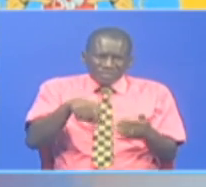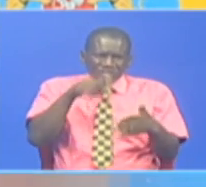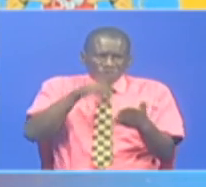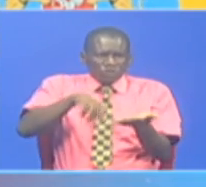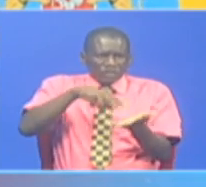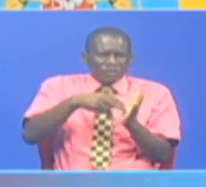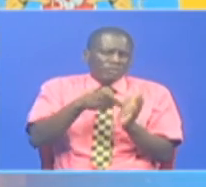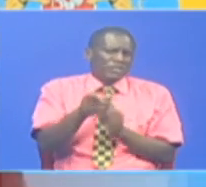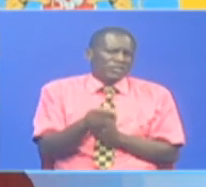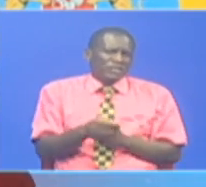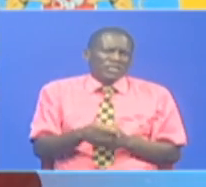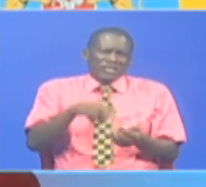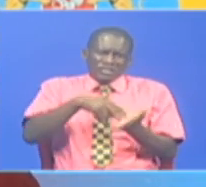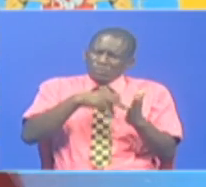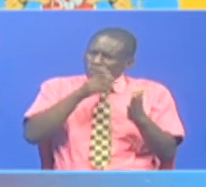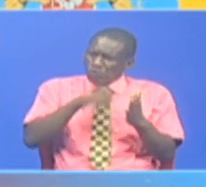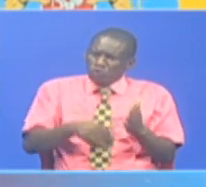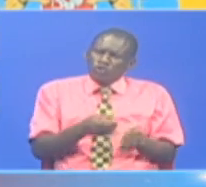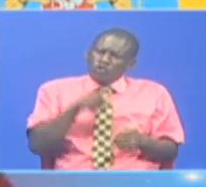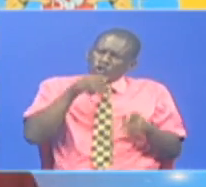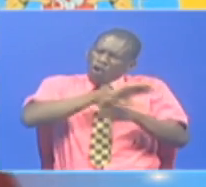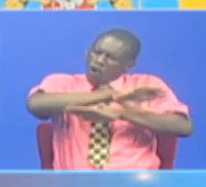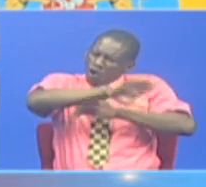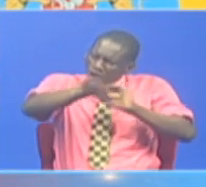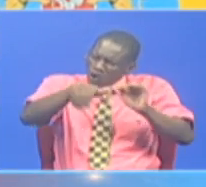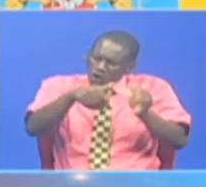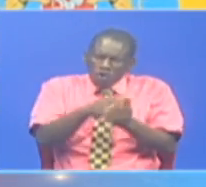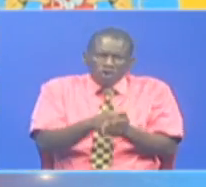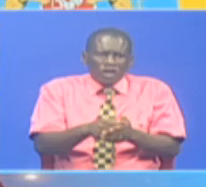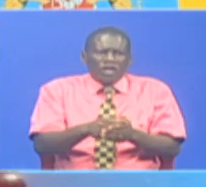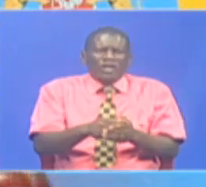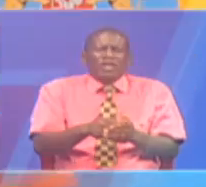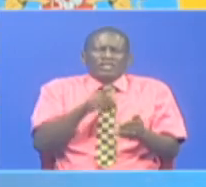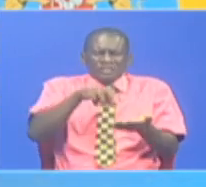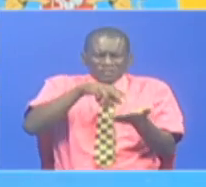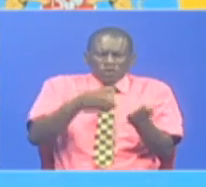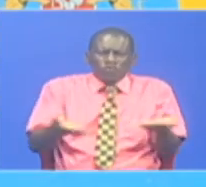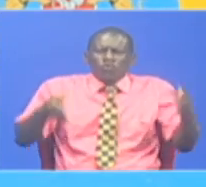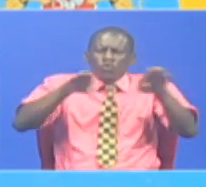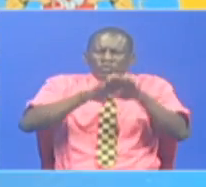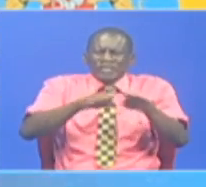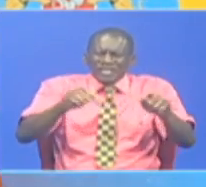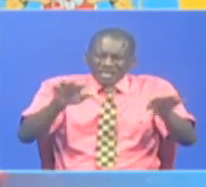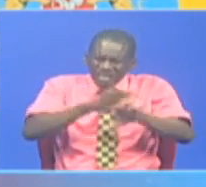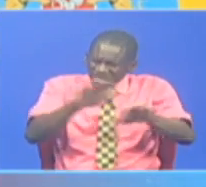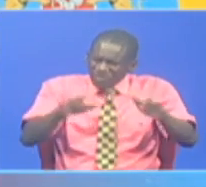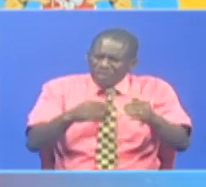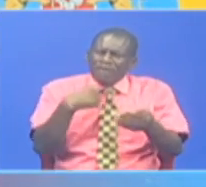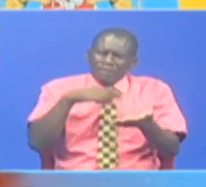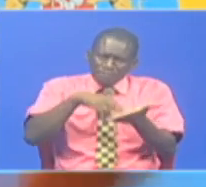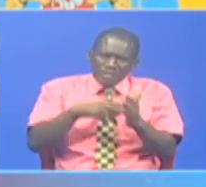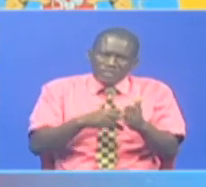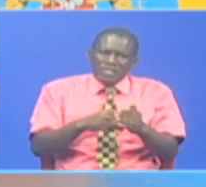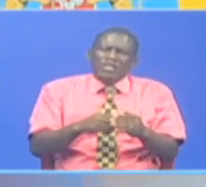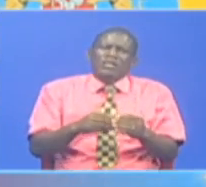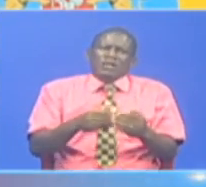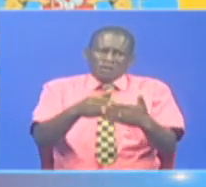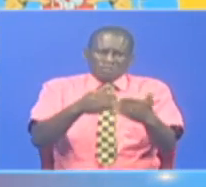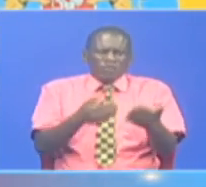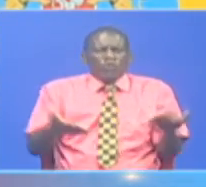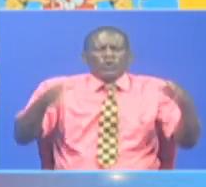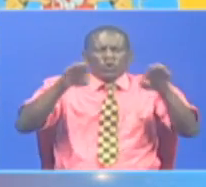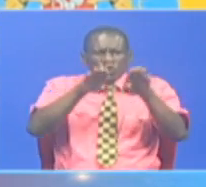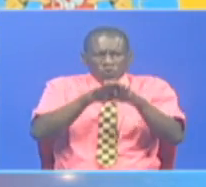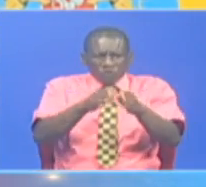mean. It would mean that you all, that every person works from home. So we might as well, before a lockdown,